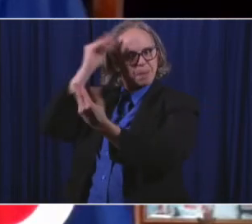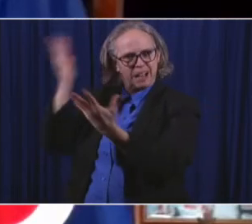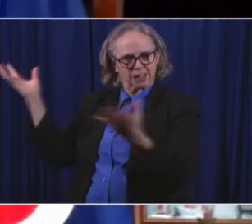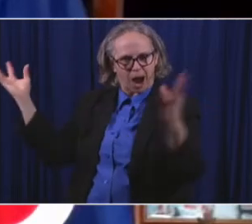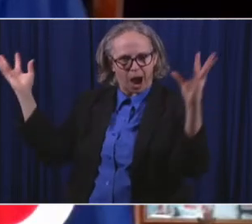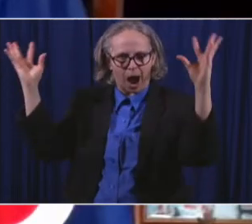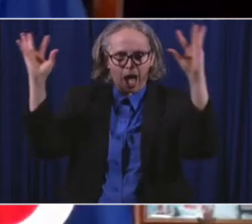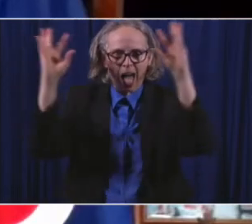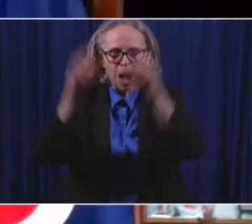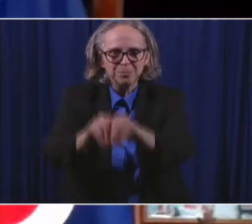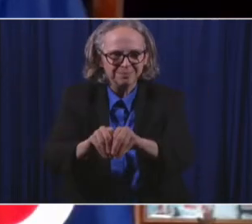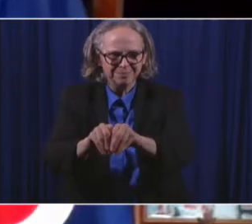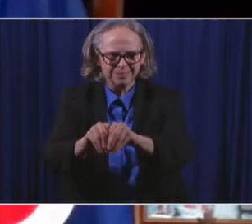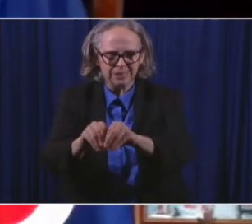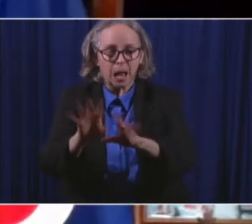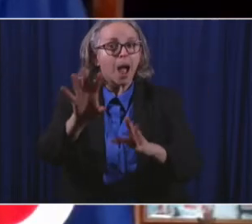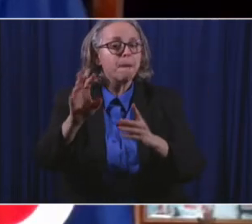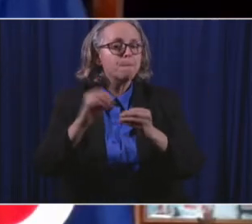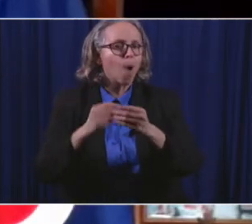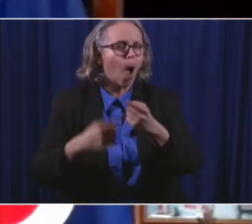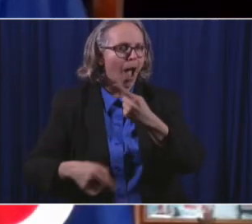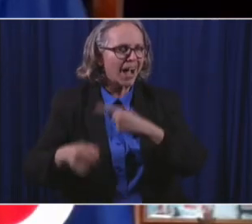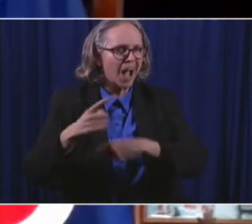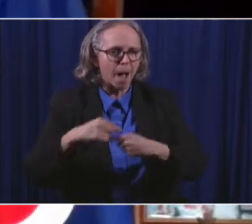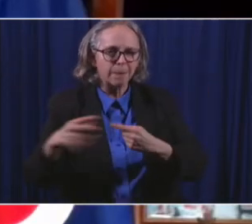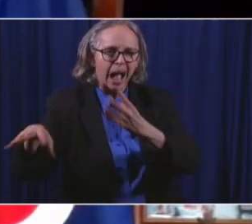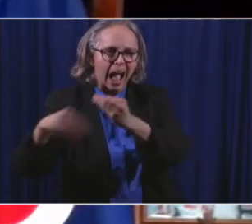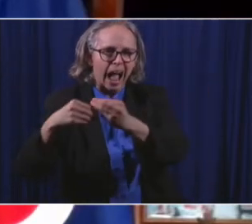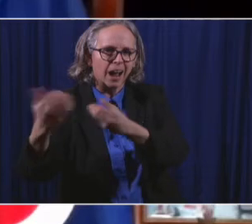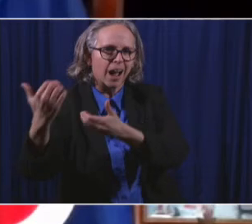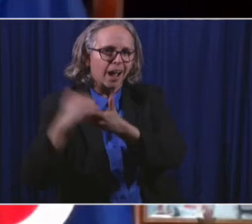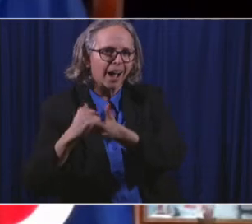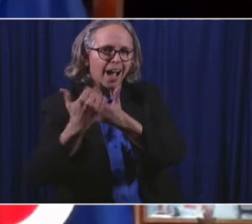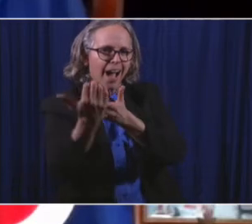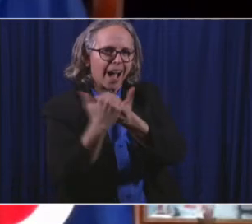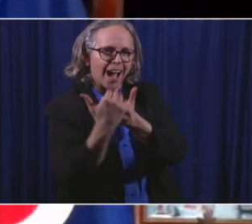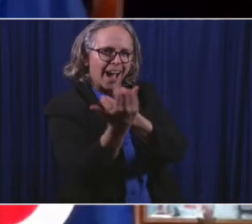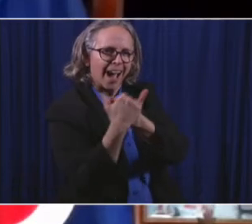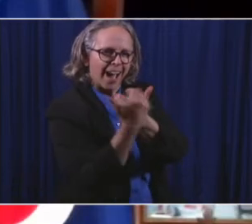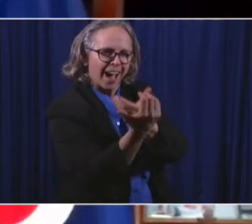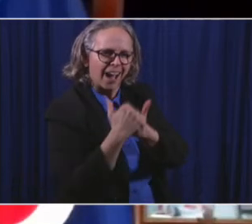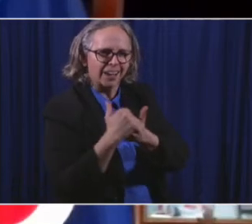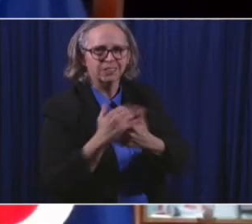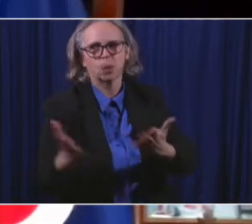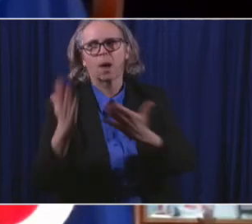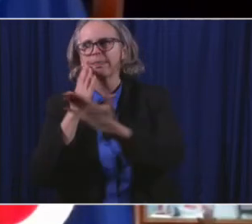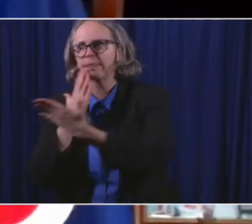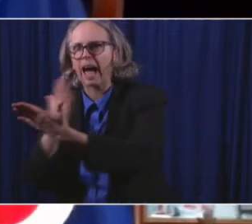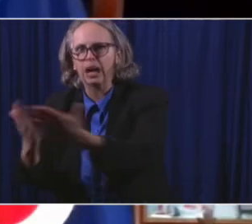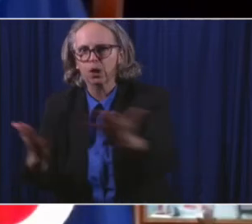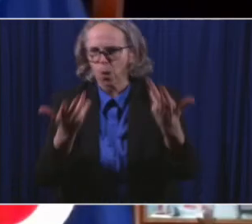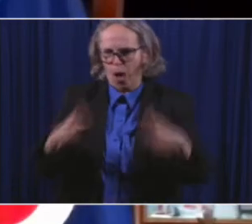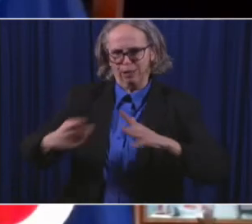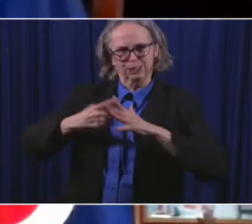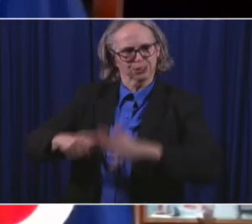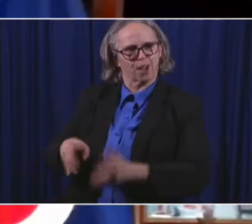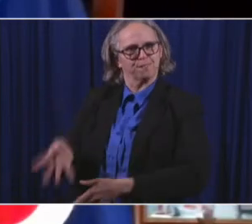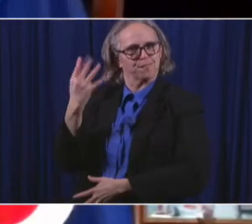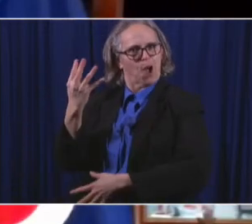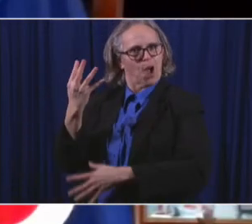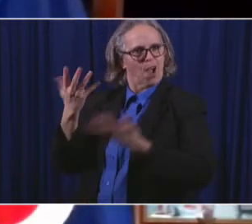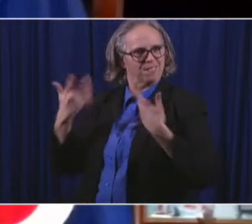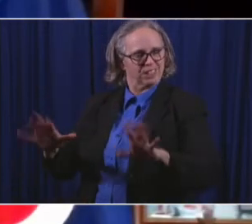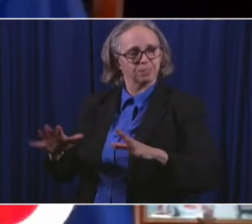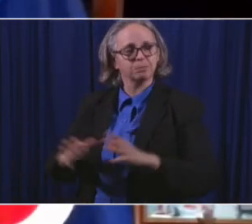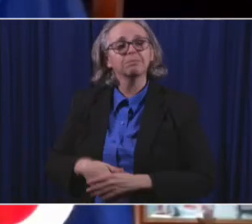I want to recognize those agencies for doing that. Also, the data portal will feature 25 Made in Ohio success